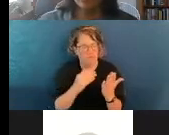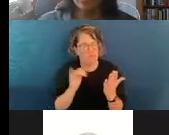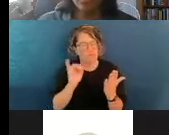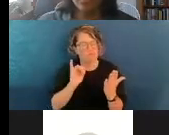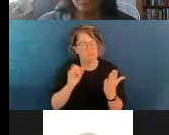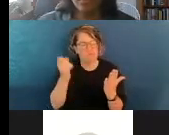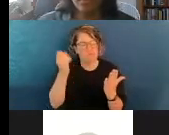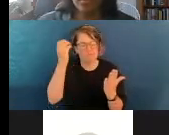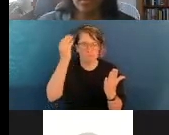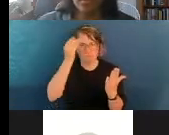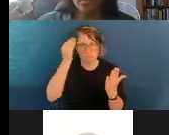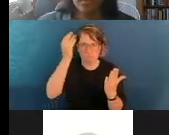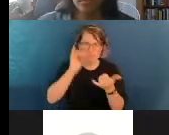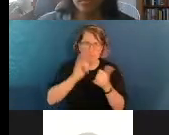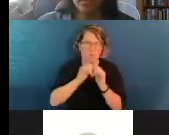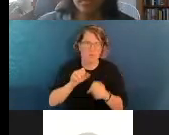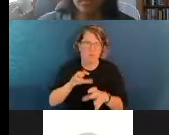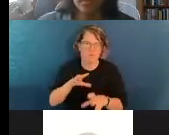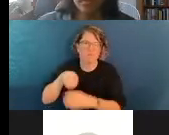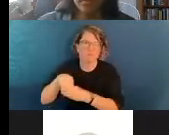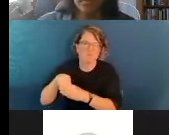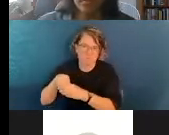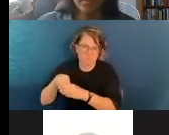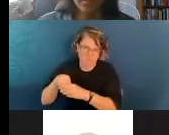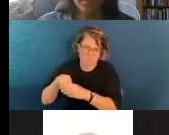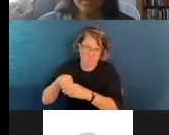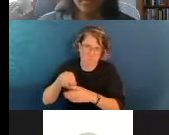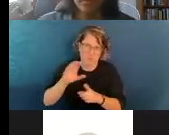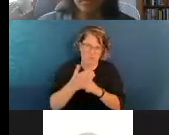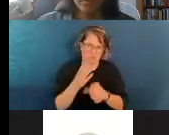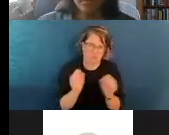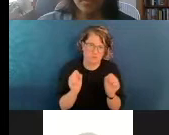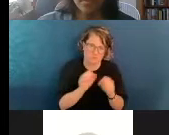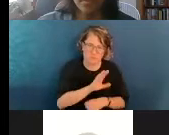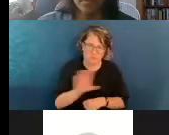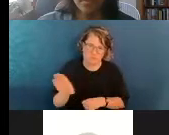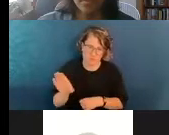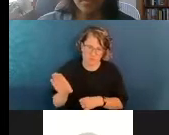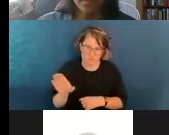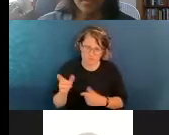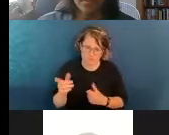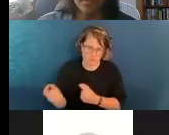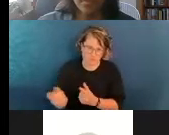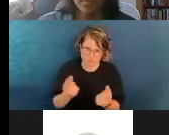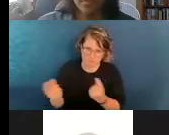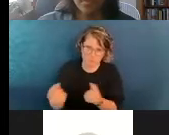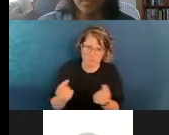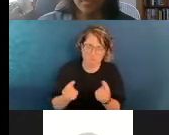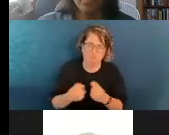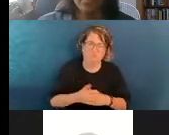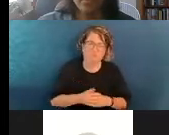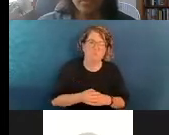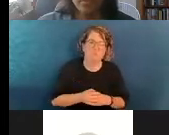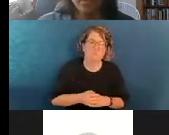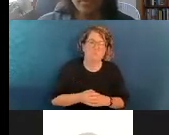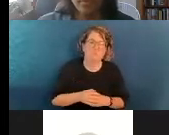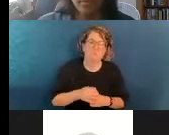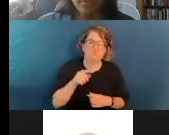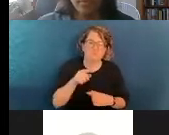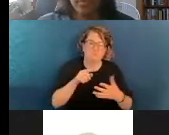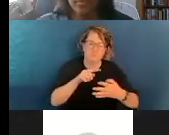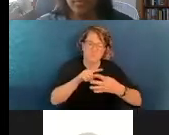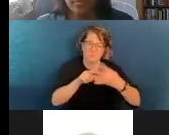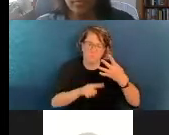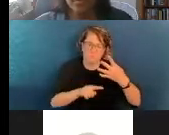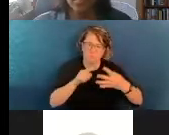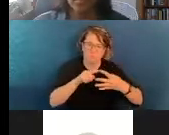is embedded within initiatives. The decision-making trees are engaging Indigenous peoples, addressing health equity